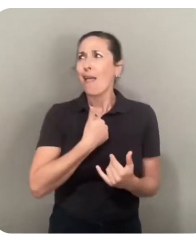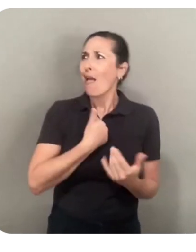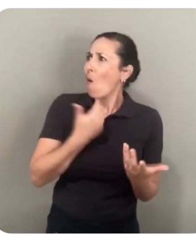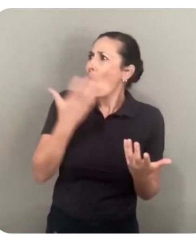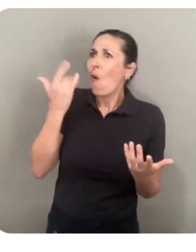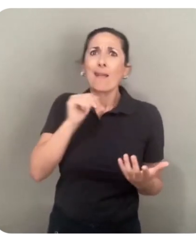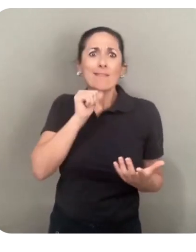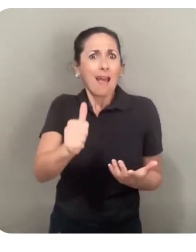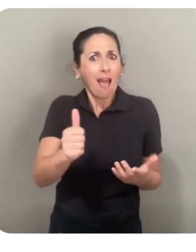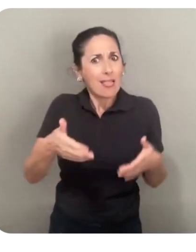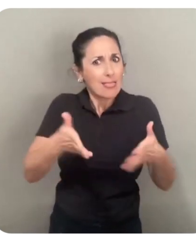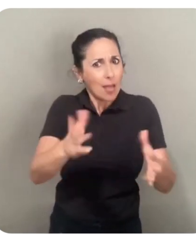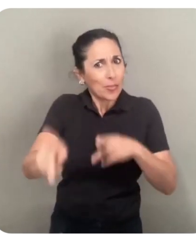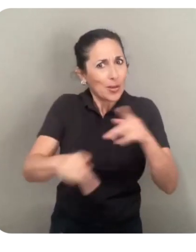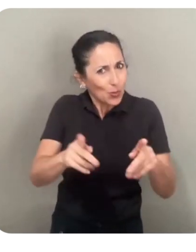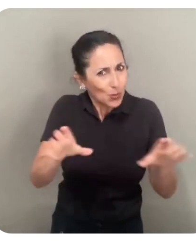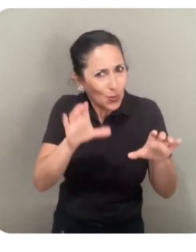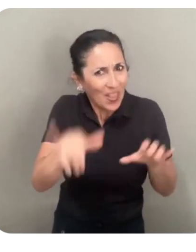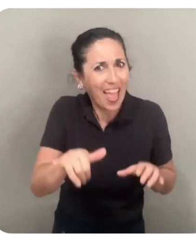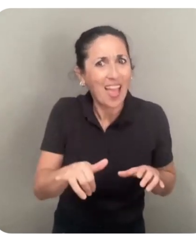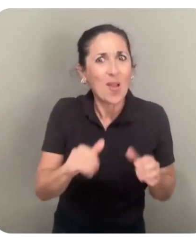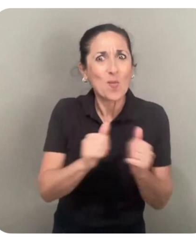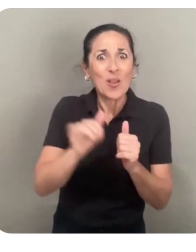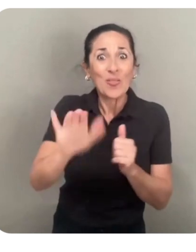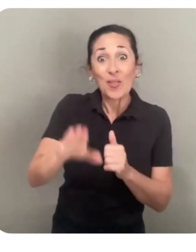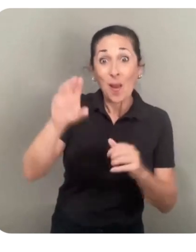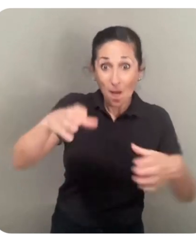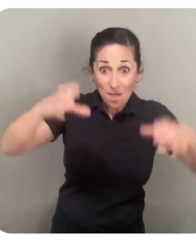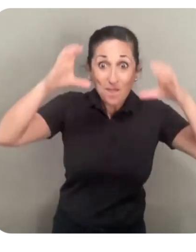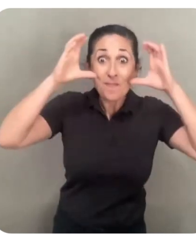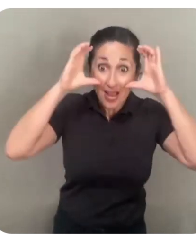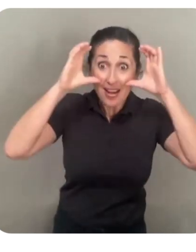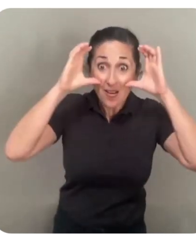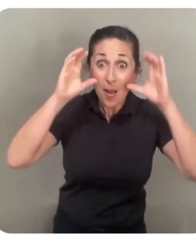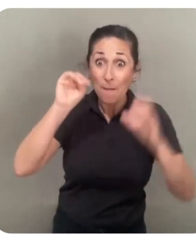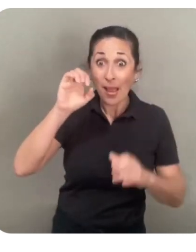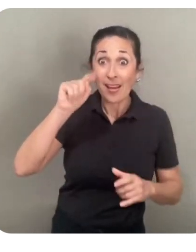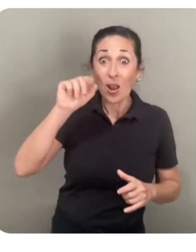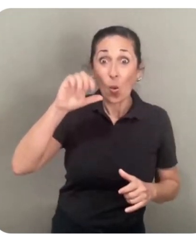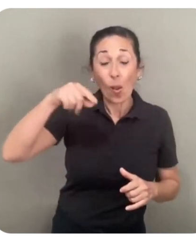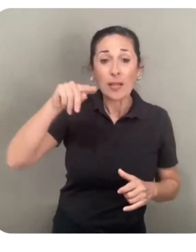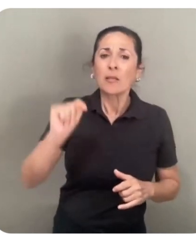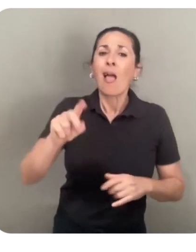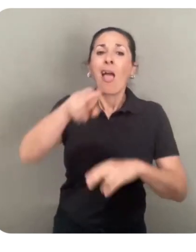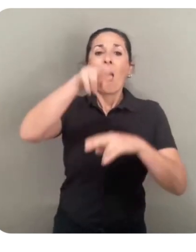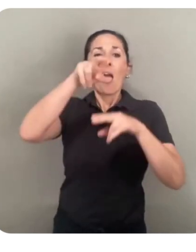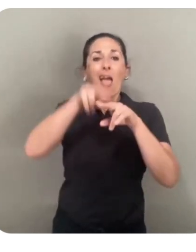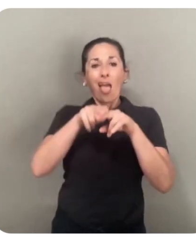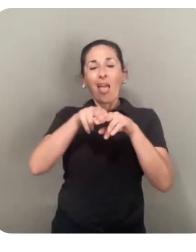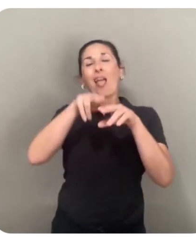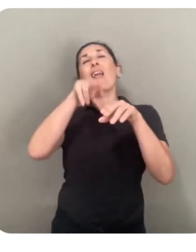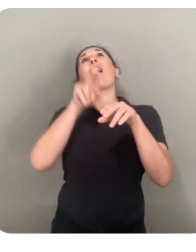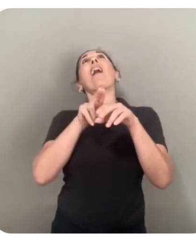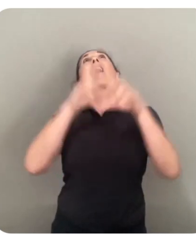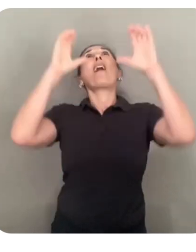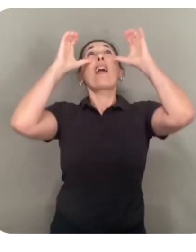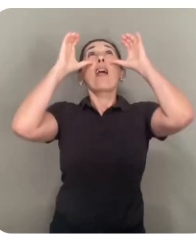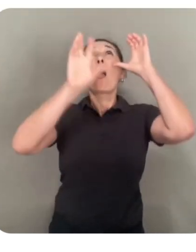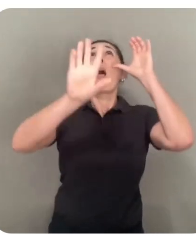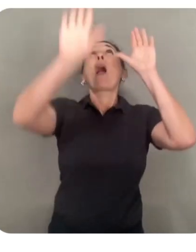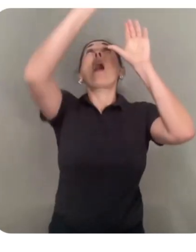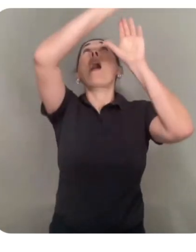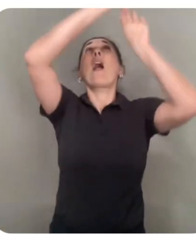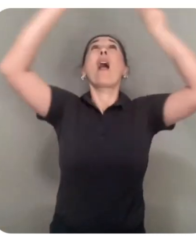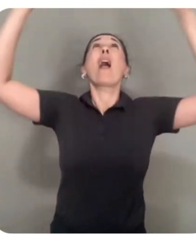not let people just do that with their Meta Quest? With lie down mode, you can put your panels right on your ceiling